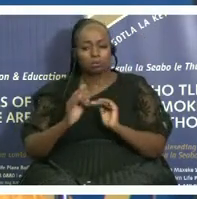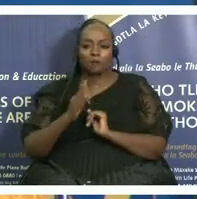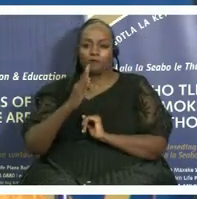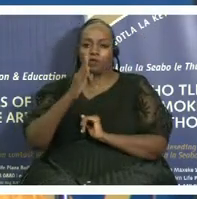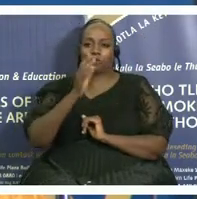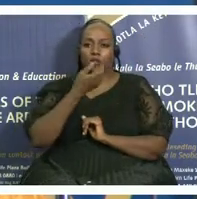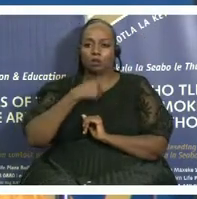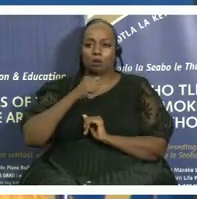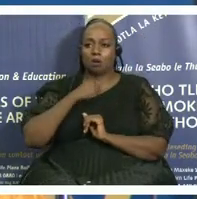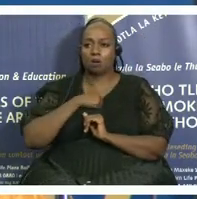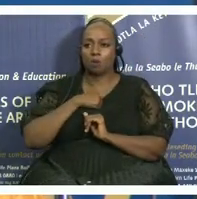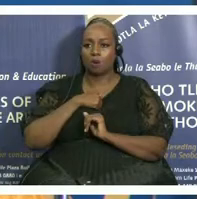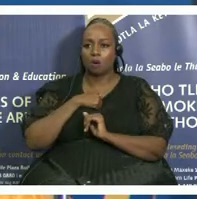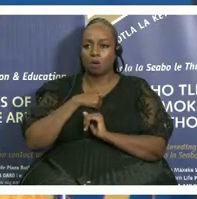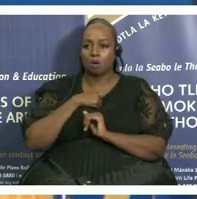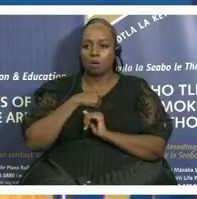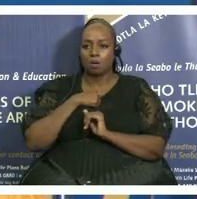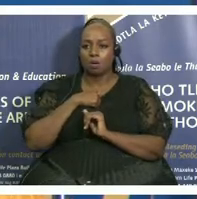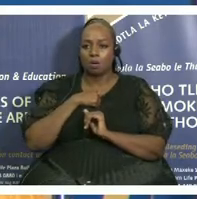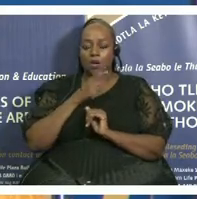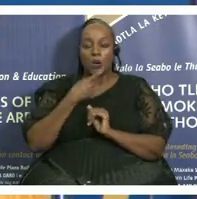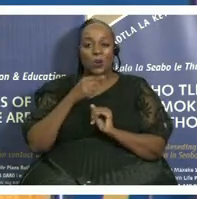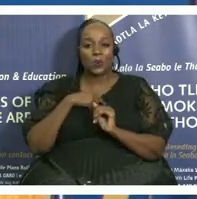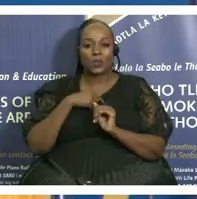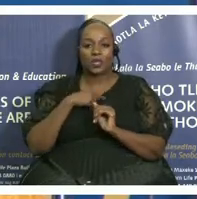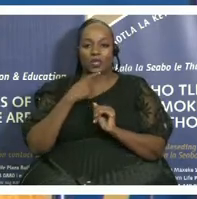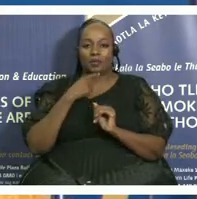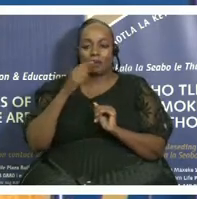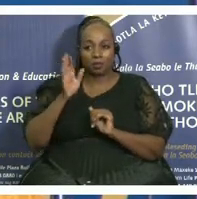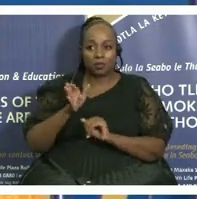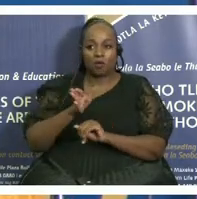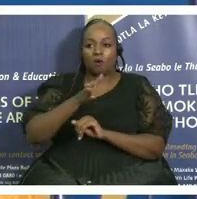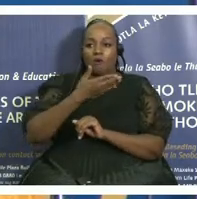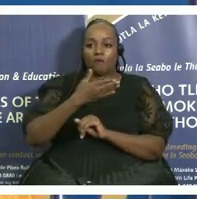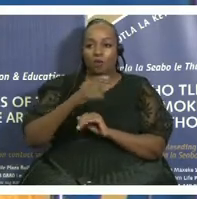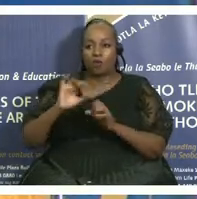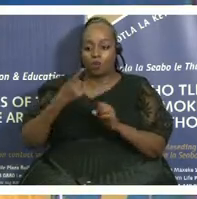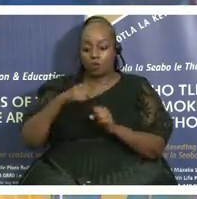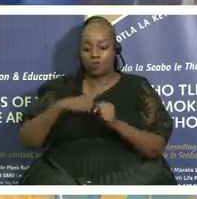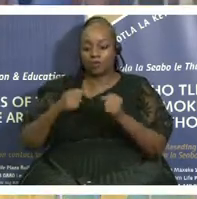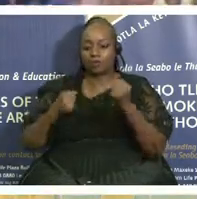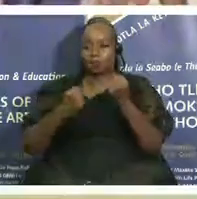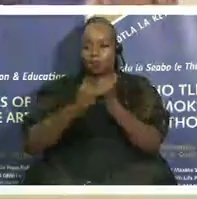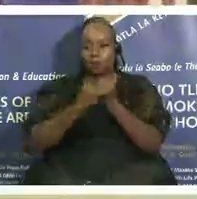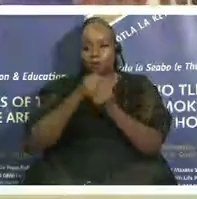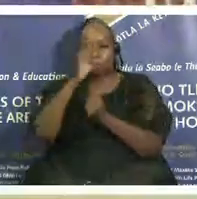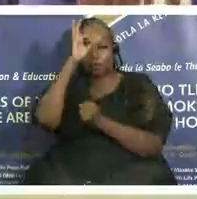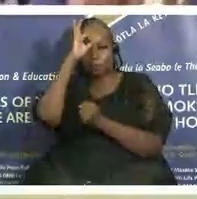strategy. We commend the SAPS for the work that they are doing, often in